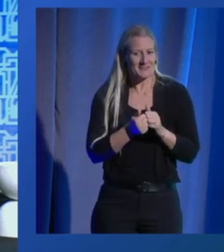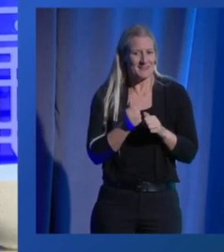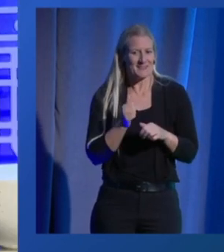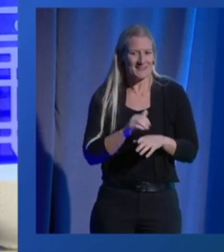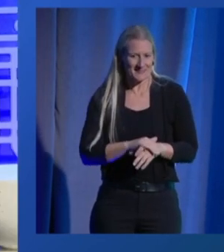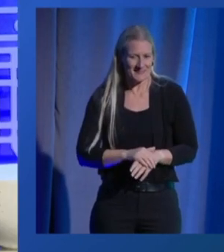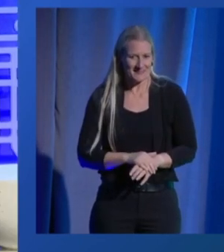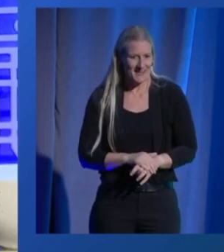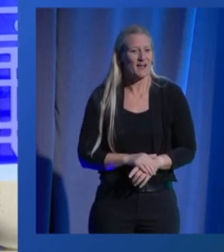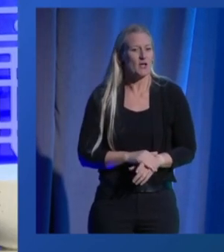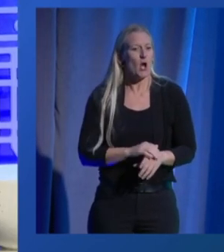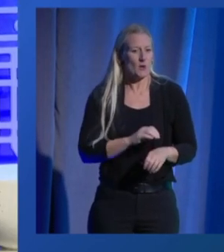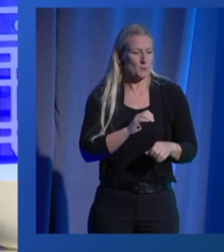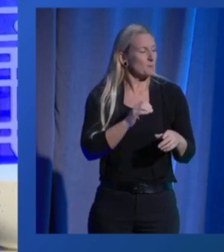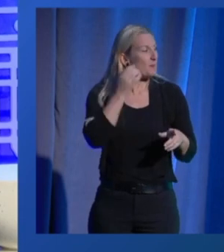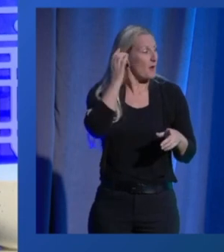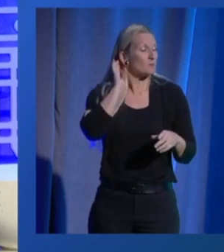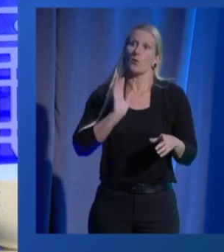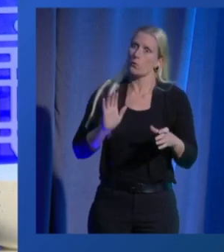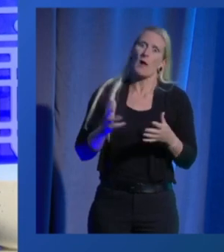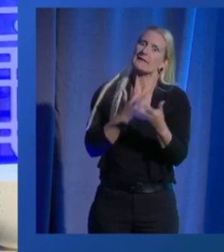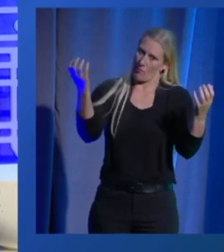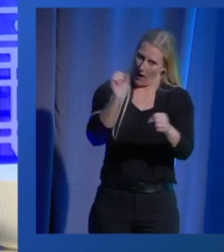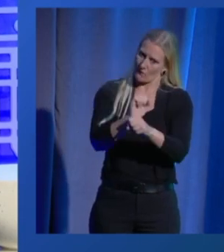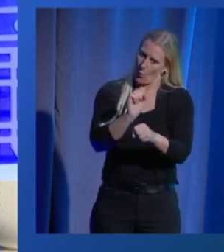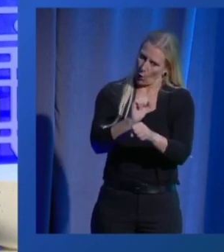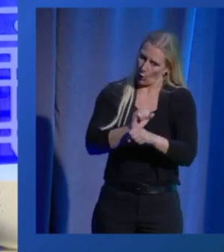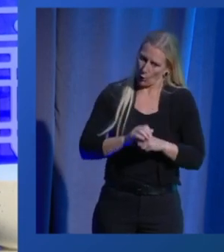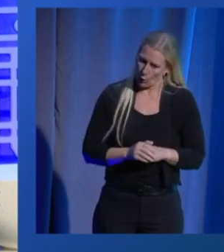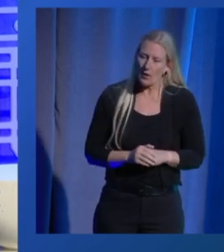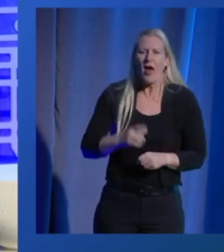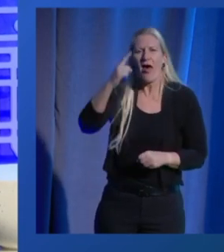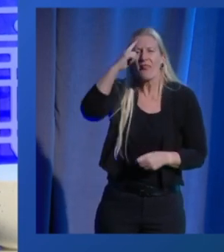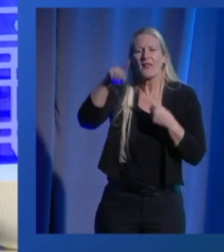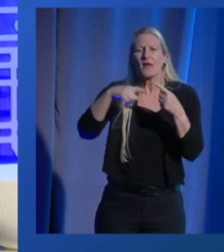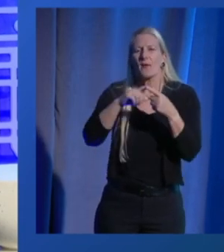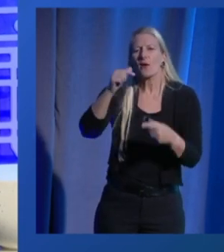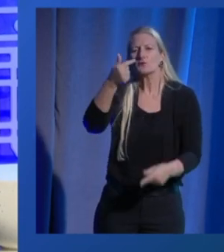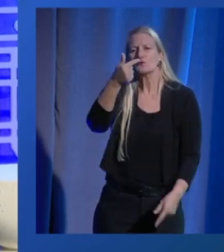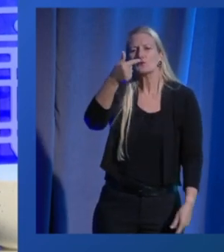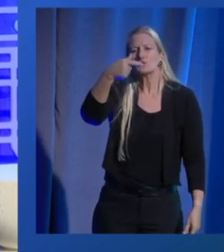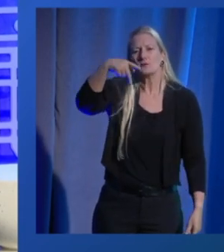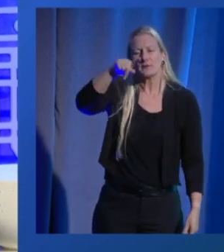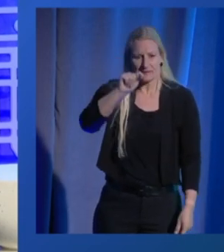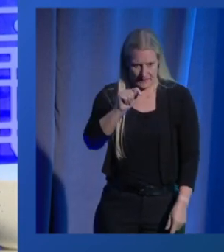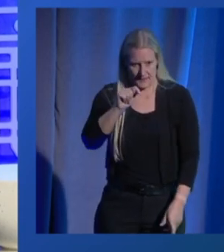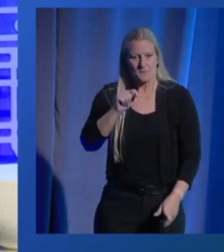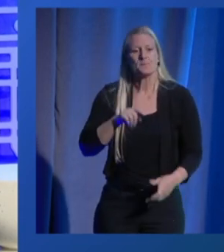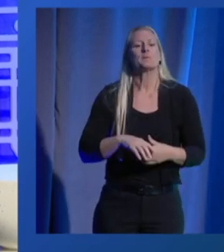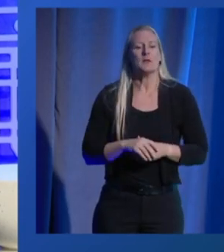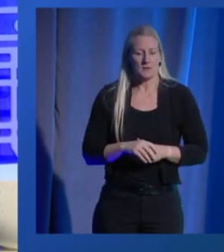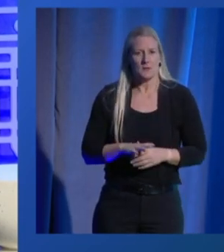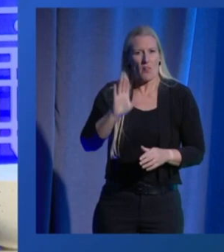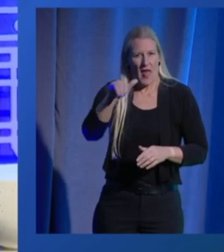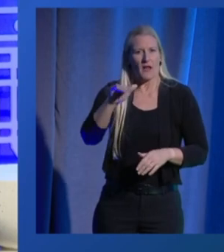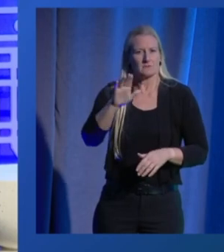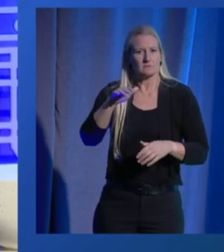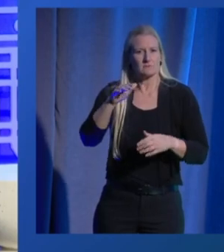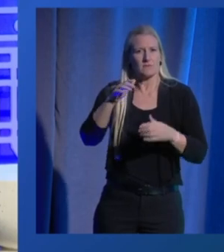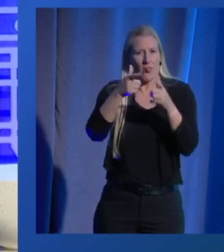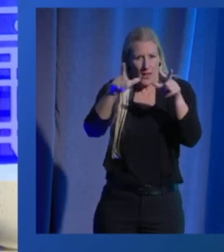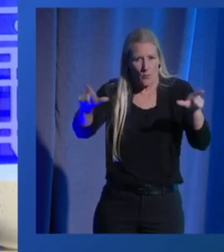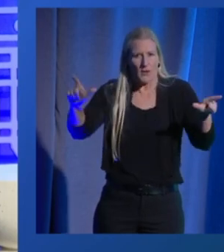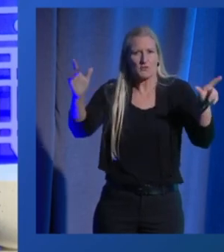training data sets is really a lot of work if you think about uh GPT for example if we St in the natural language processing realm but I think it's